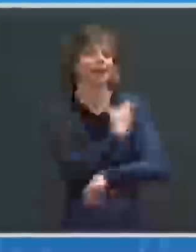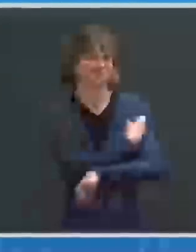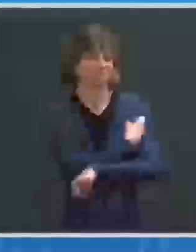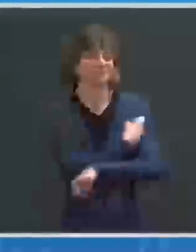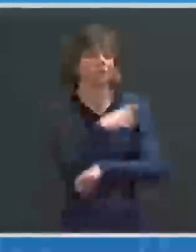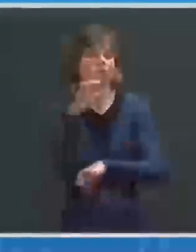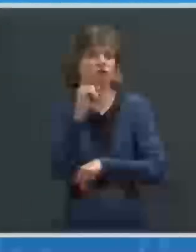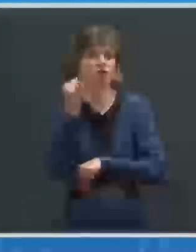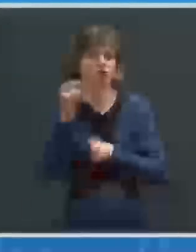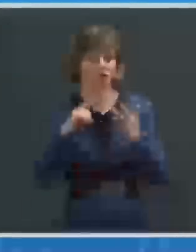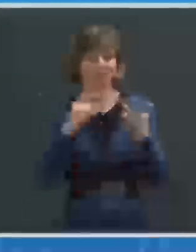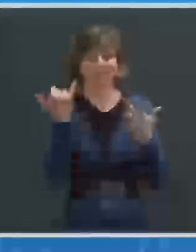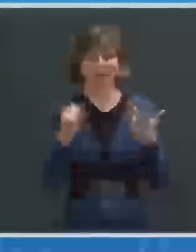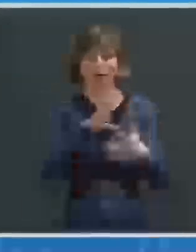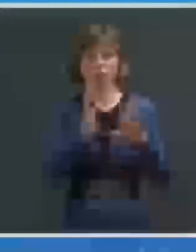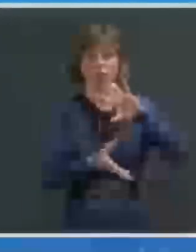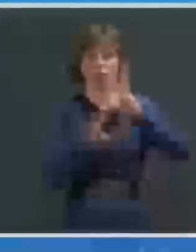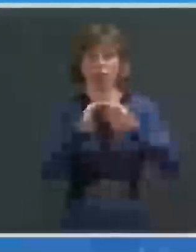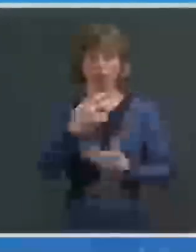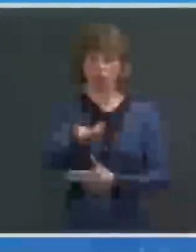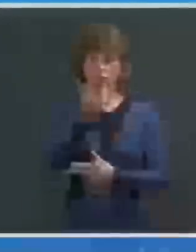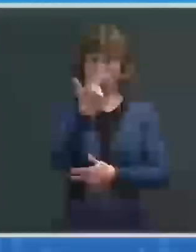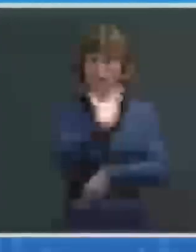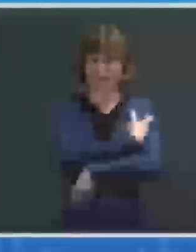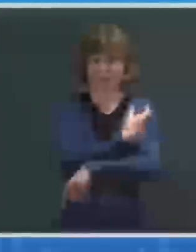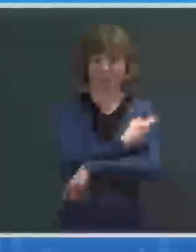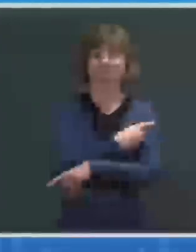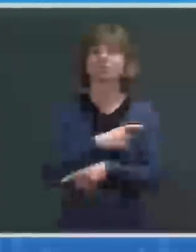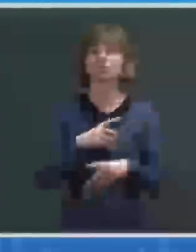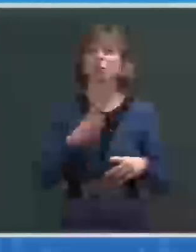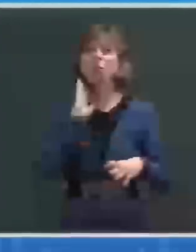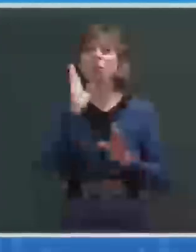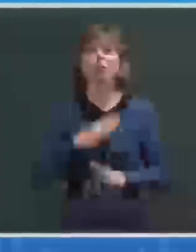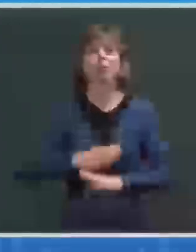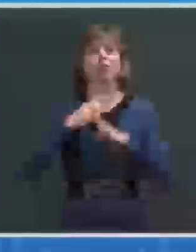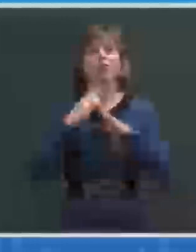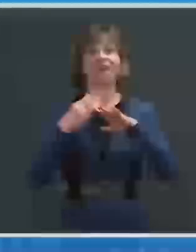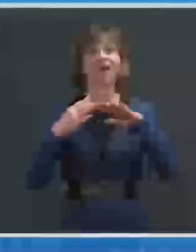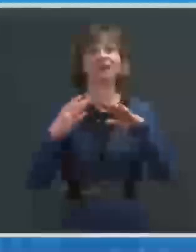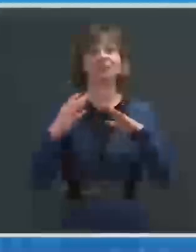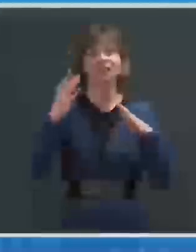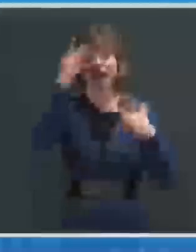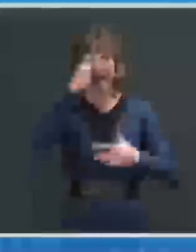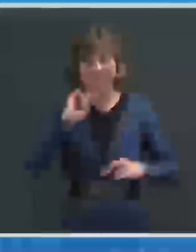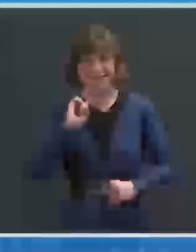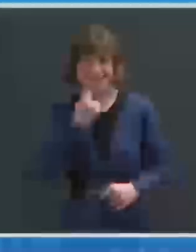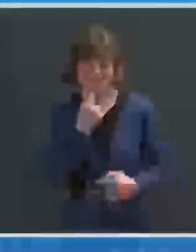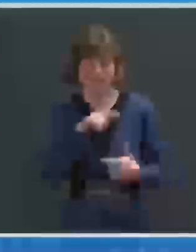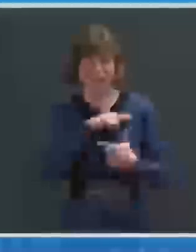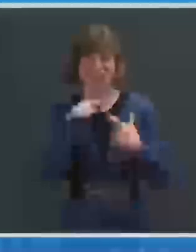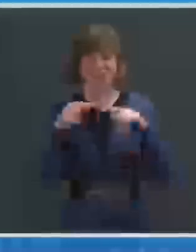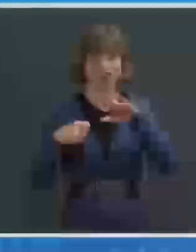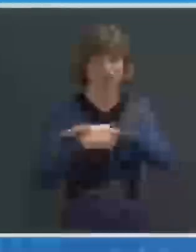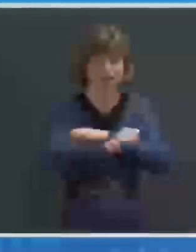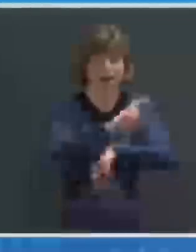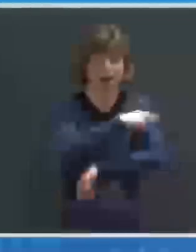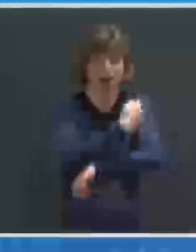safe and highly effective vaccines that prevent serious illness, hospitalization, and death from